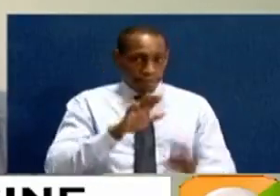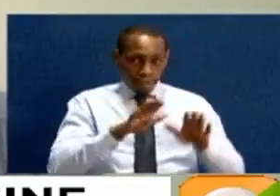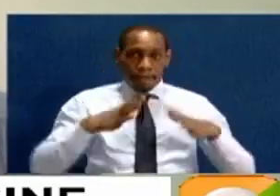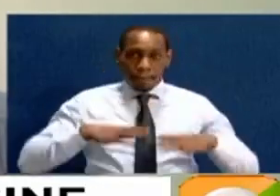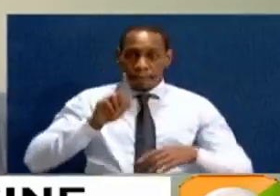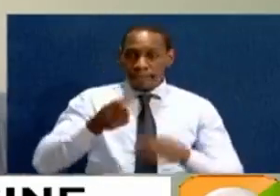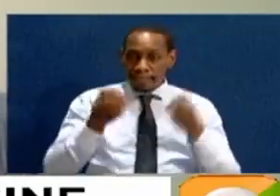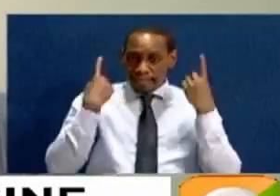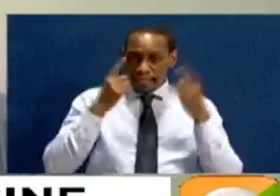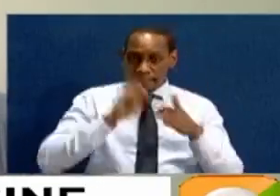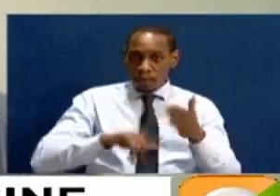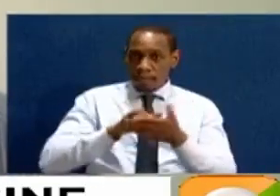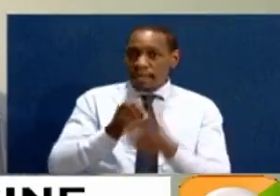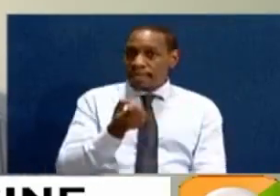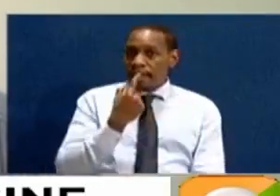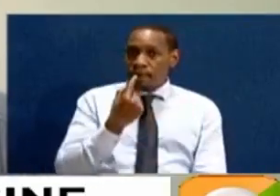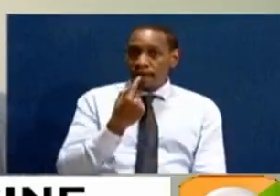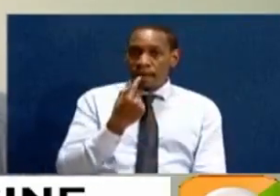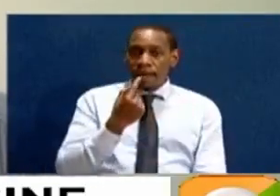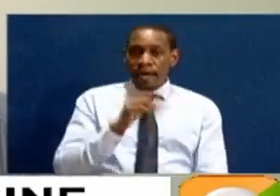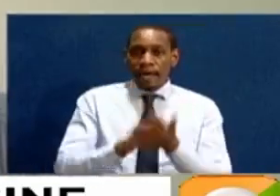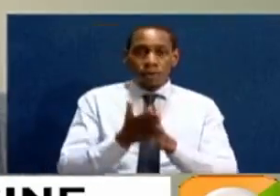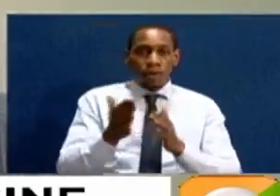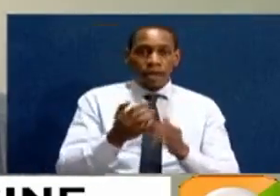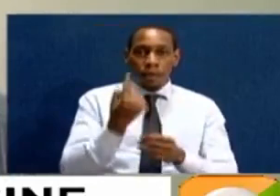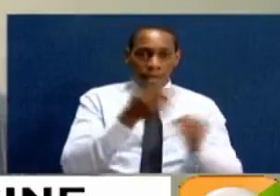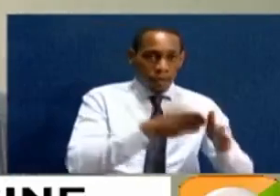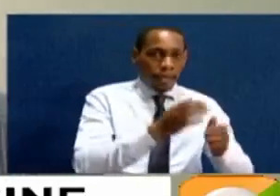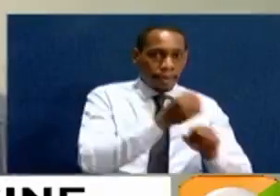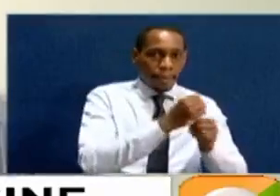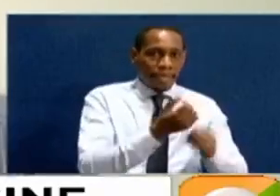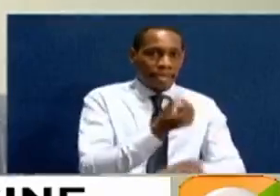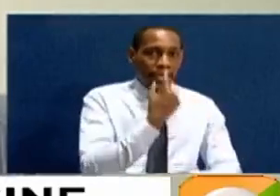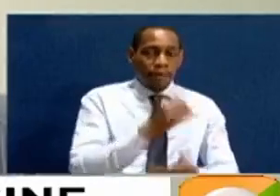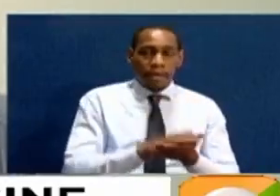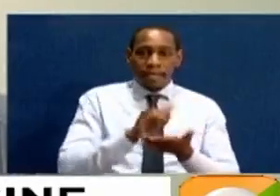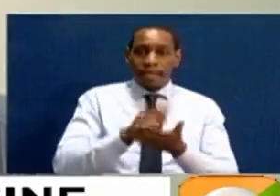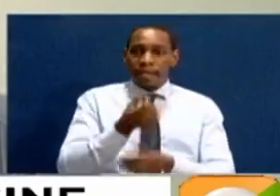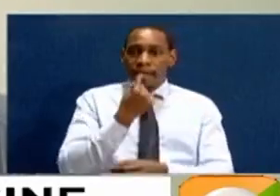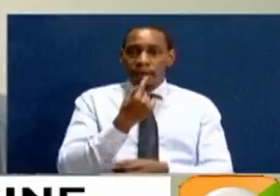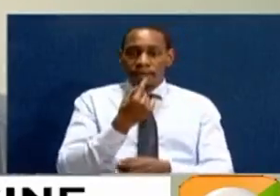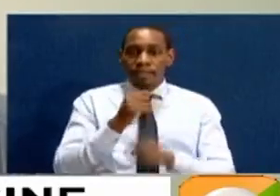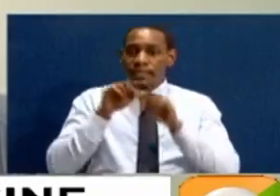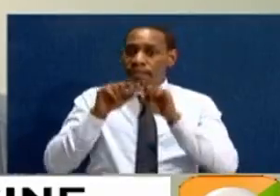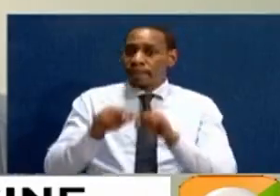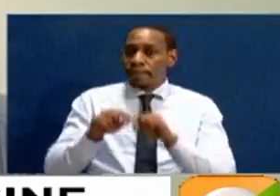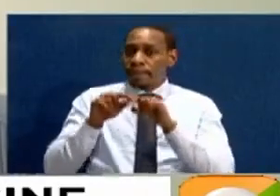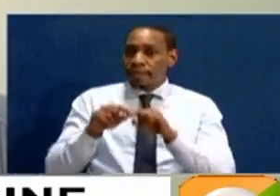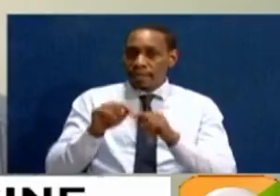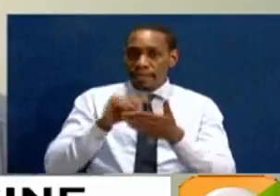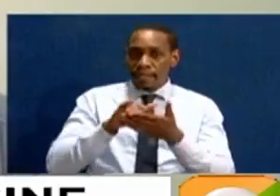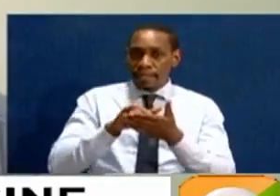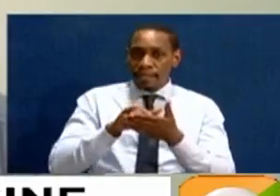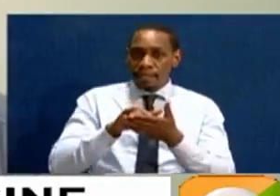viewers need to realize that a vaccine, there is no one way of making a vaccine. And the vaccine that is made is so dependent on